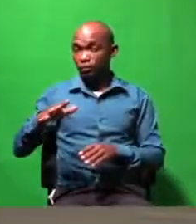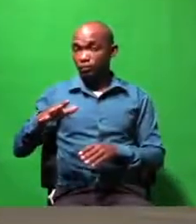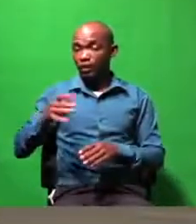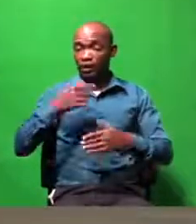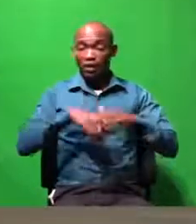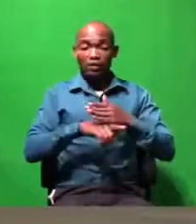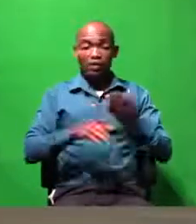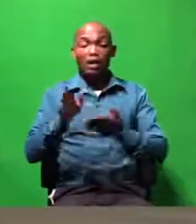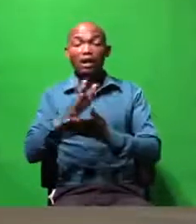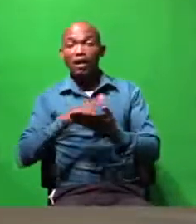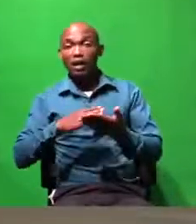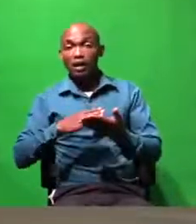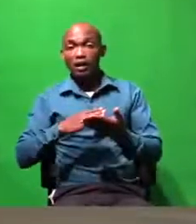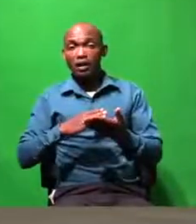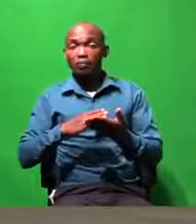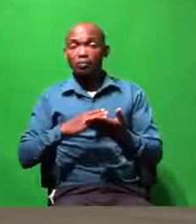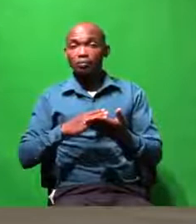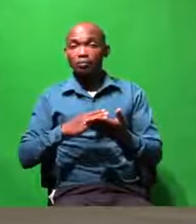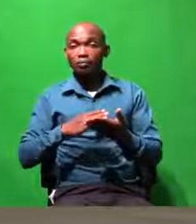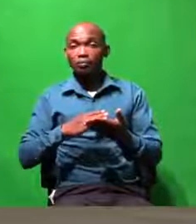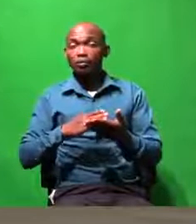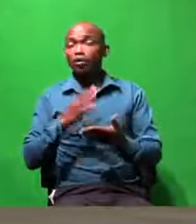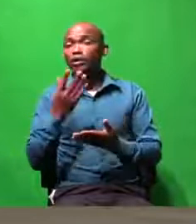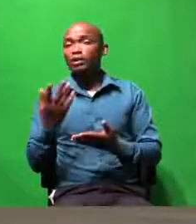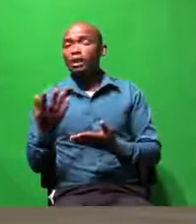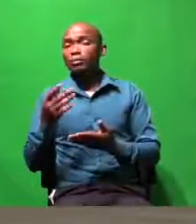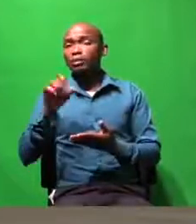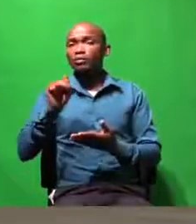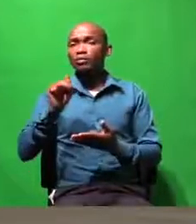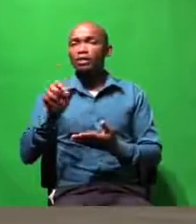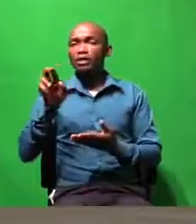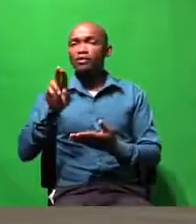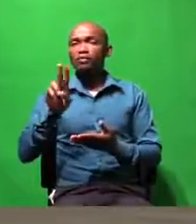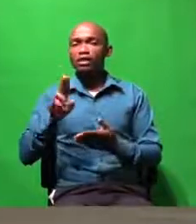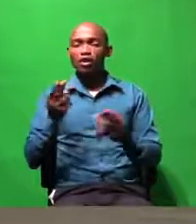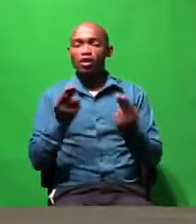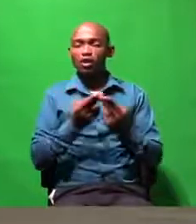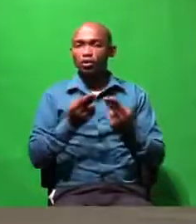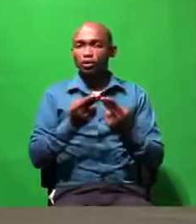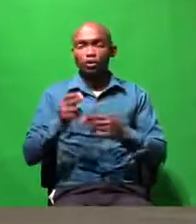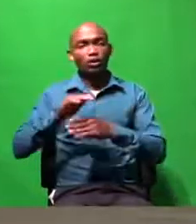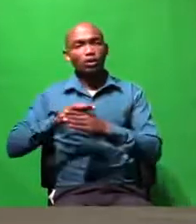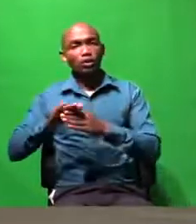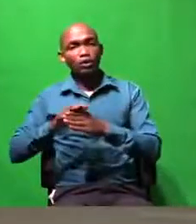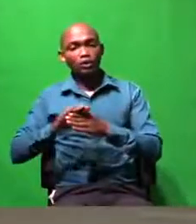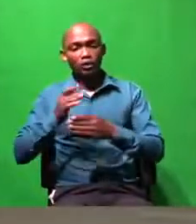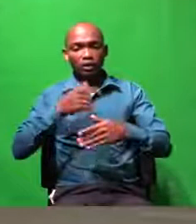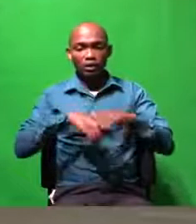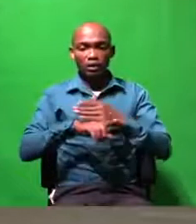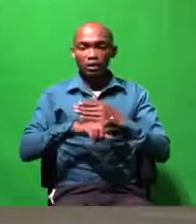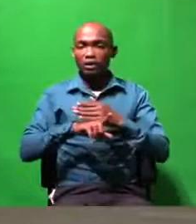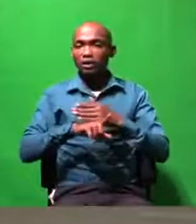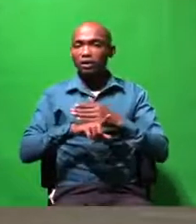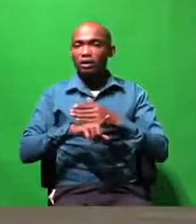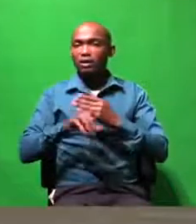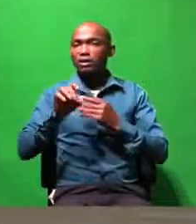on the area. So which types of survey also? Yes. This can be used, a survey is